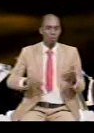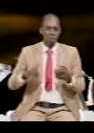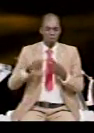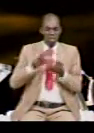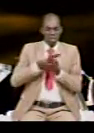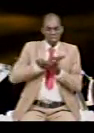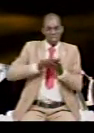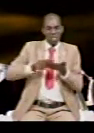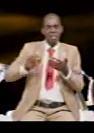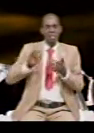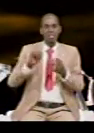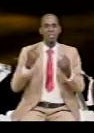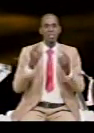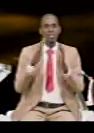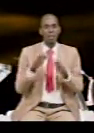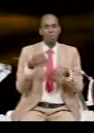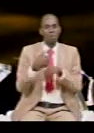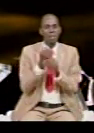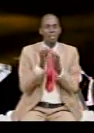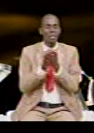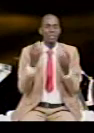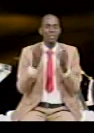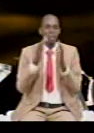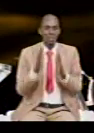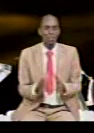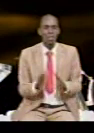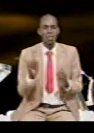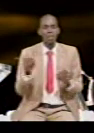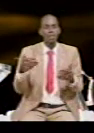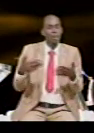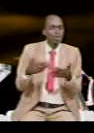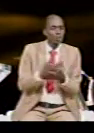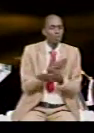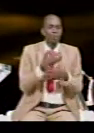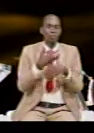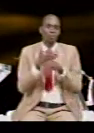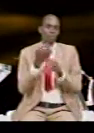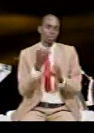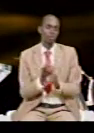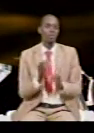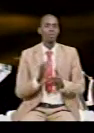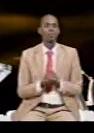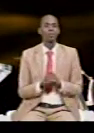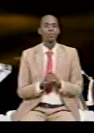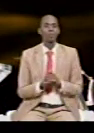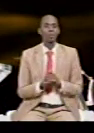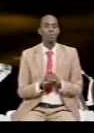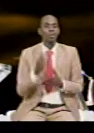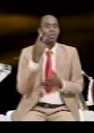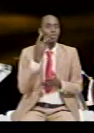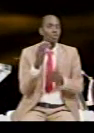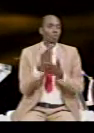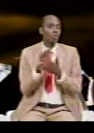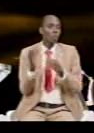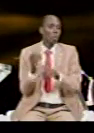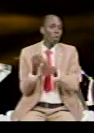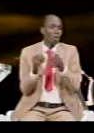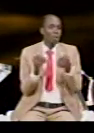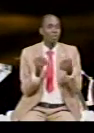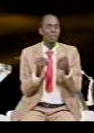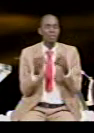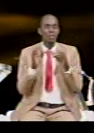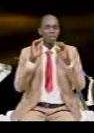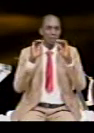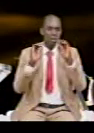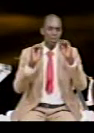and to make him a new creature. Some others they teach that